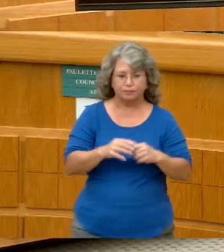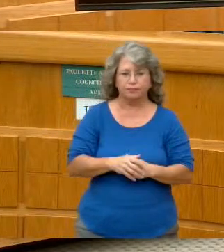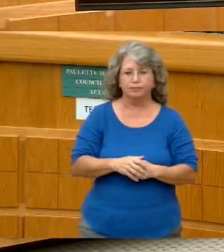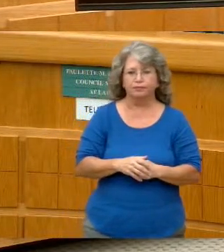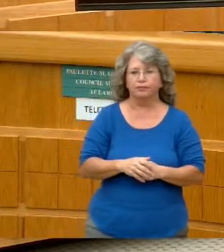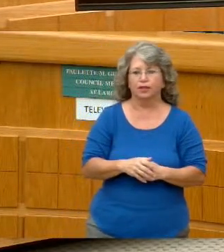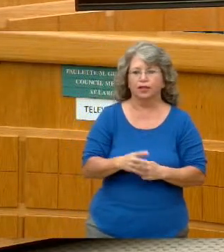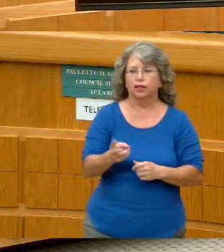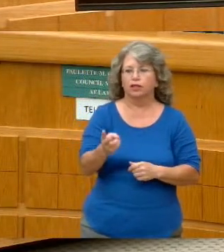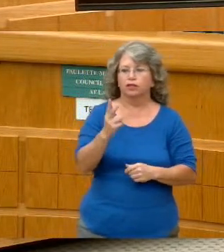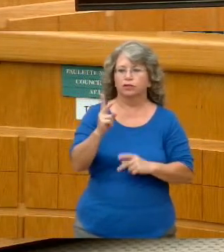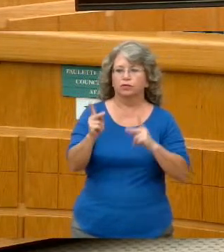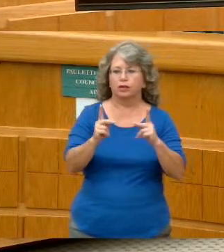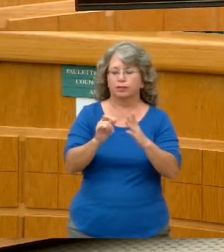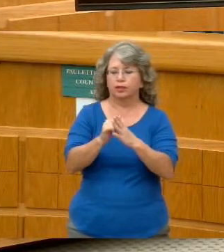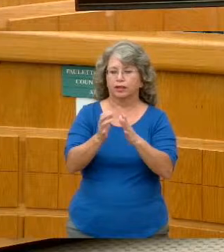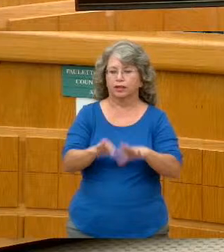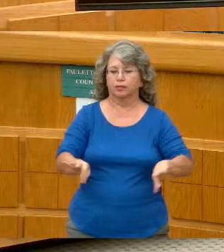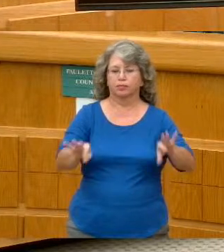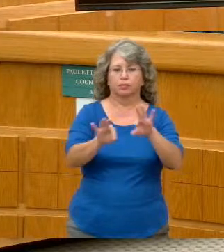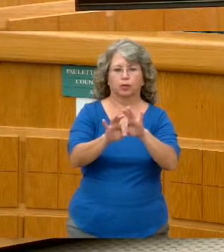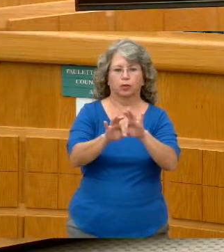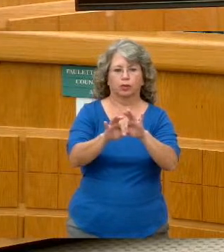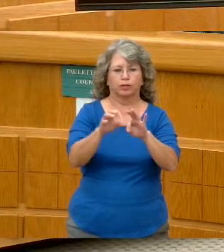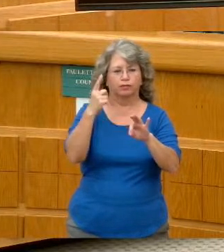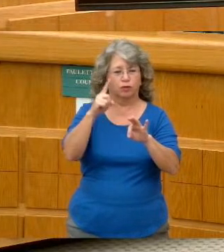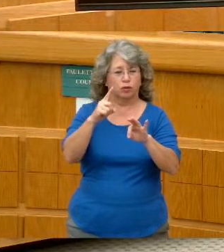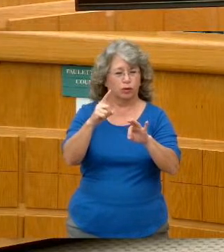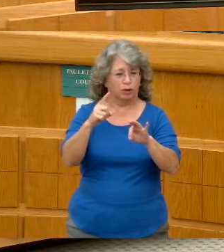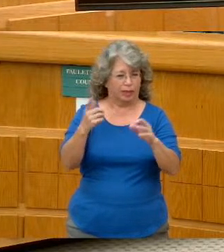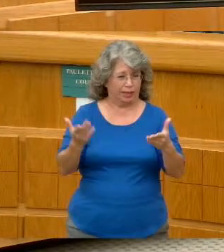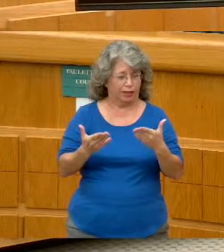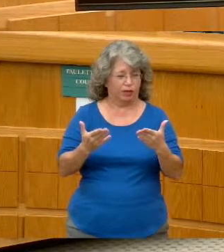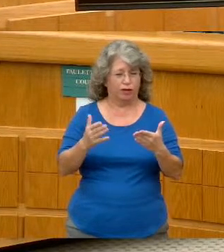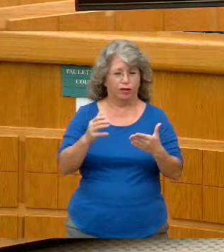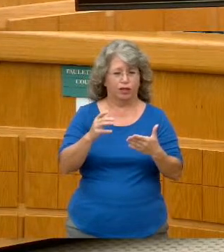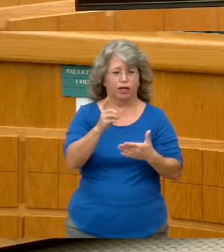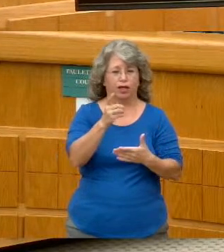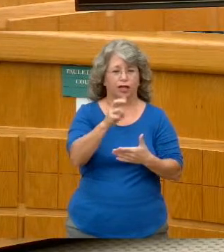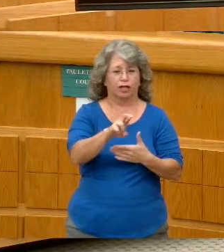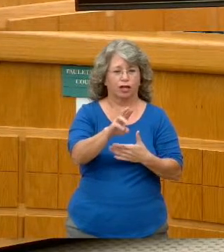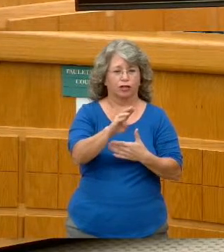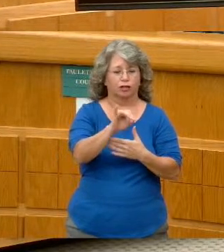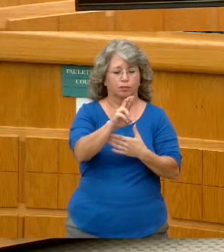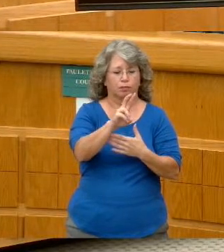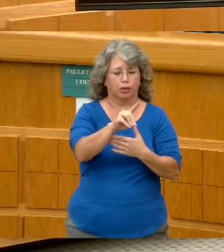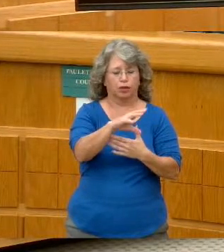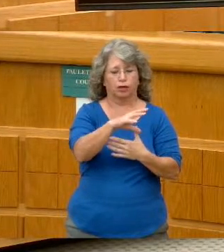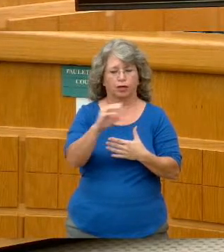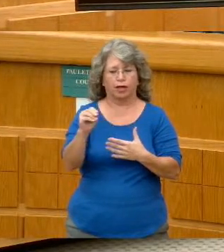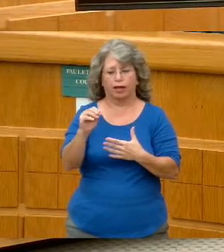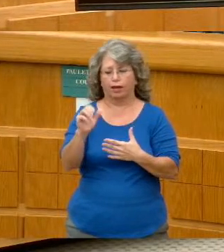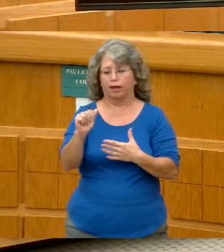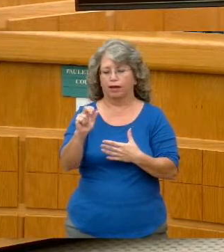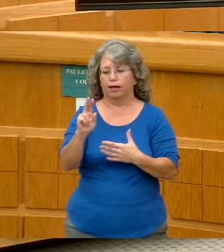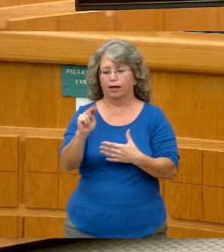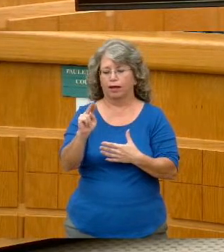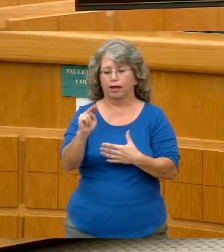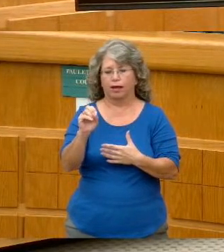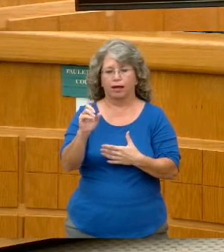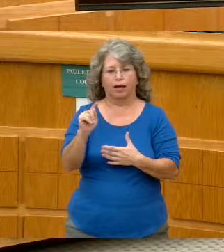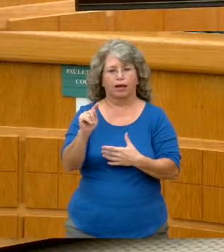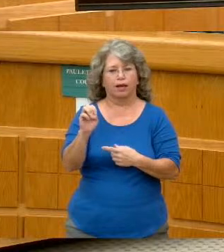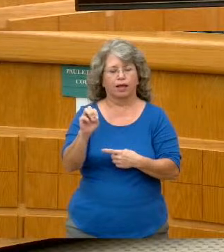two people that are key to be here are Dr. Byrd and Annette Rodriguez, so you'll get lots of good